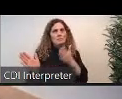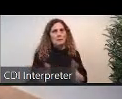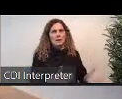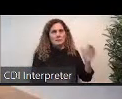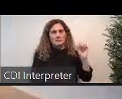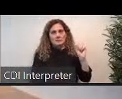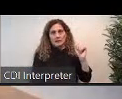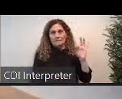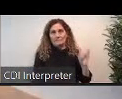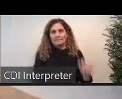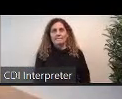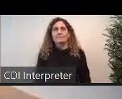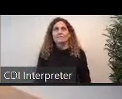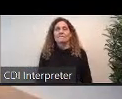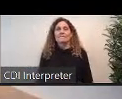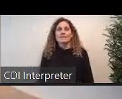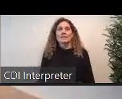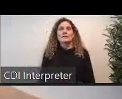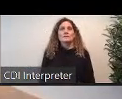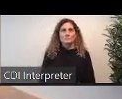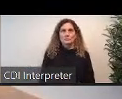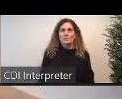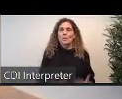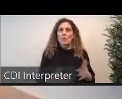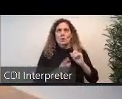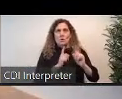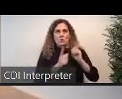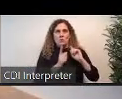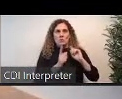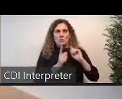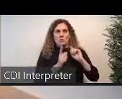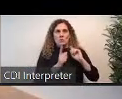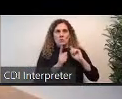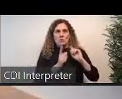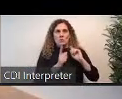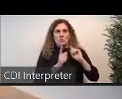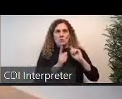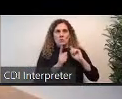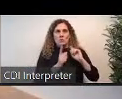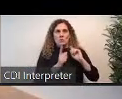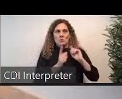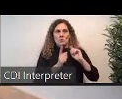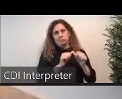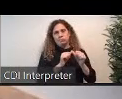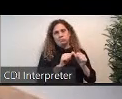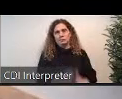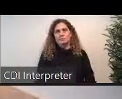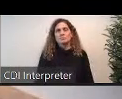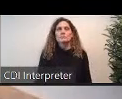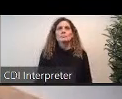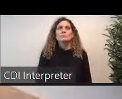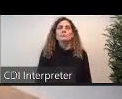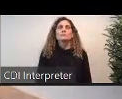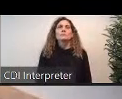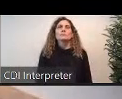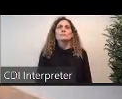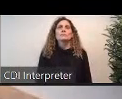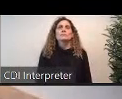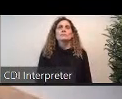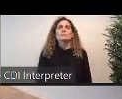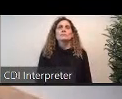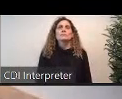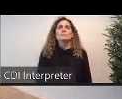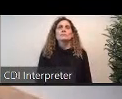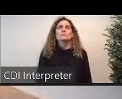there are many conversations that happen before we get to a final plan. So we'll start those conversations next week, actually.